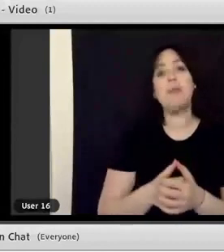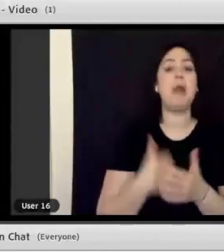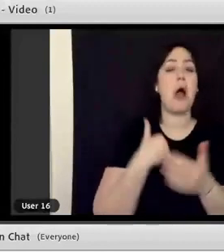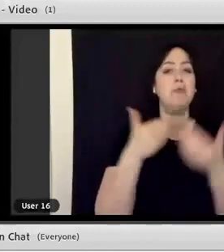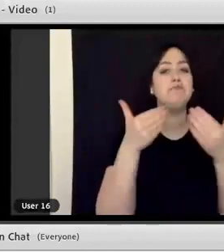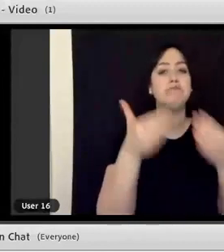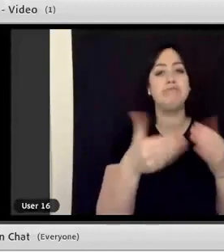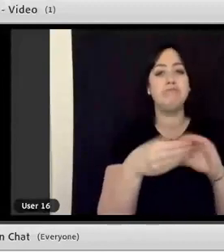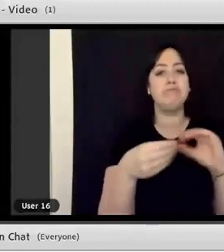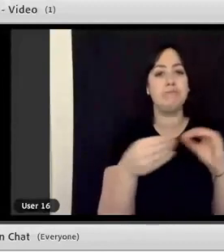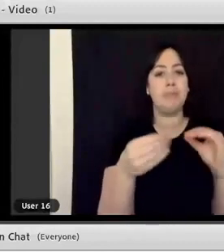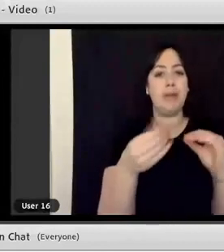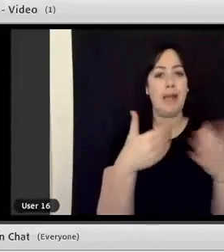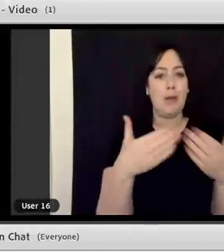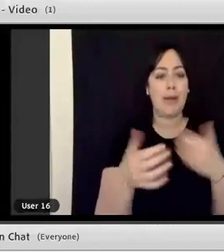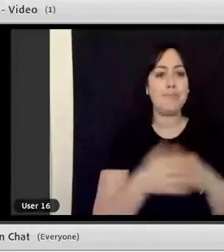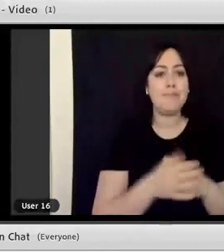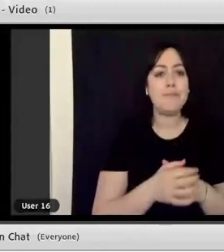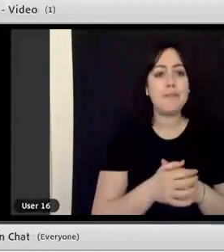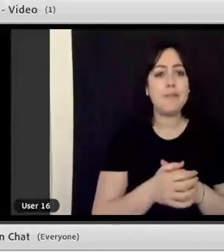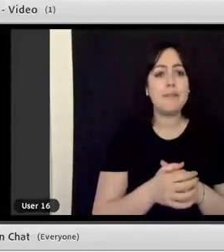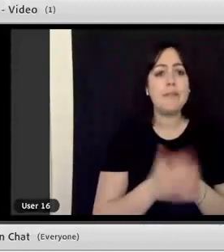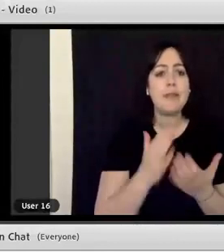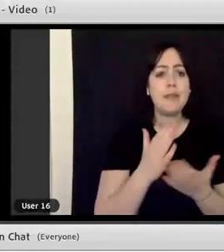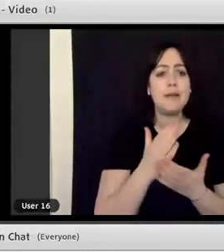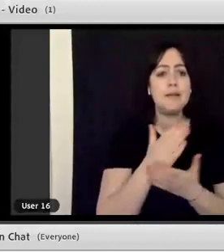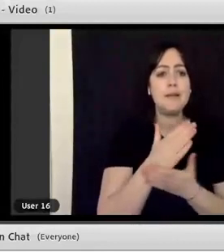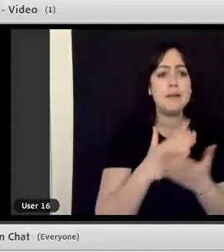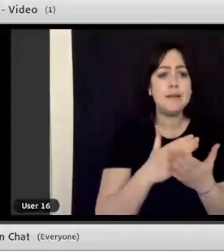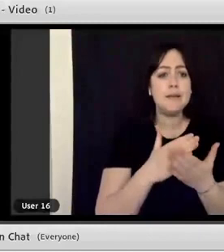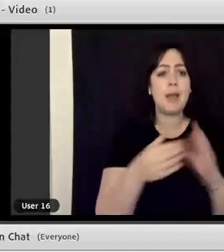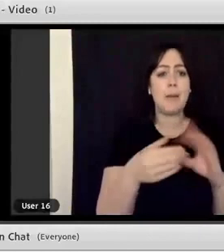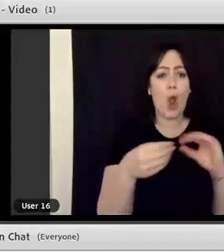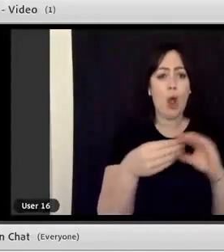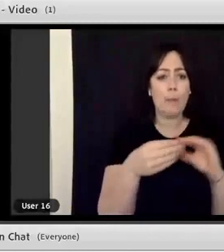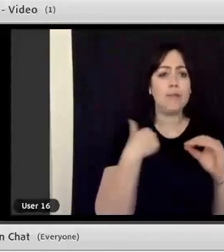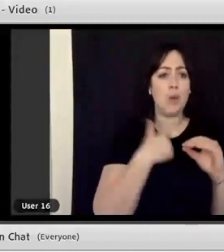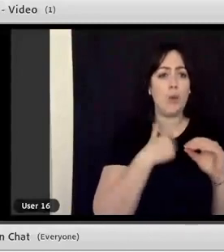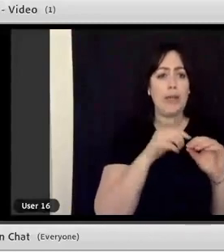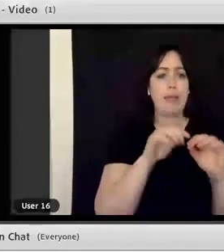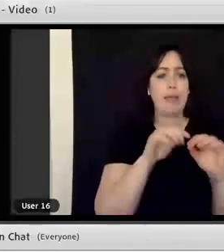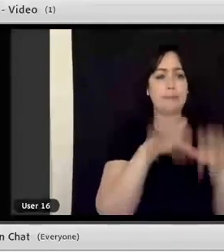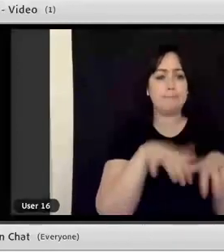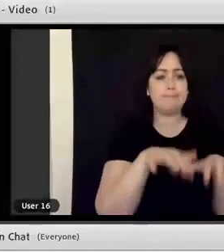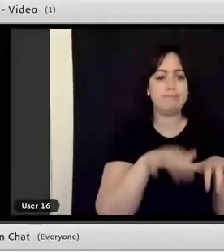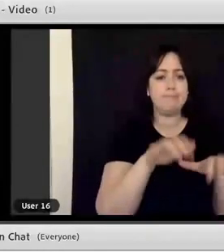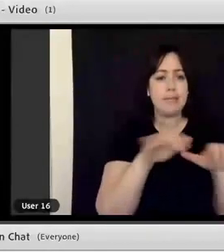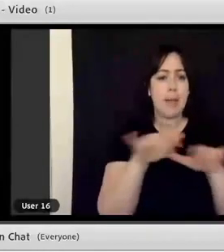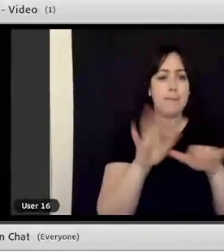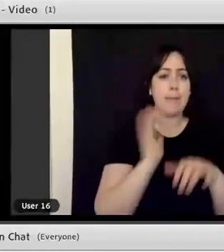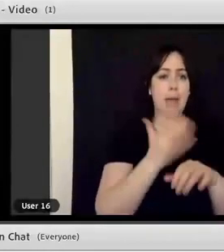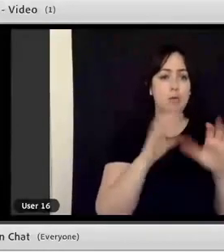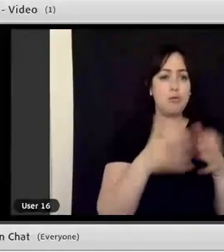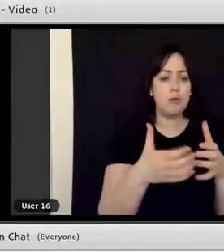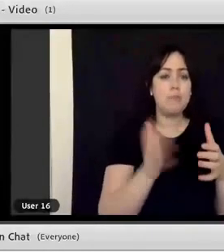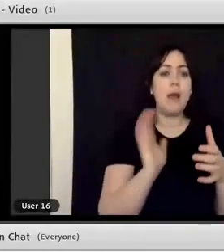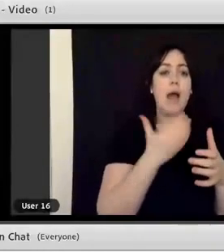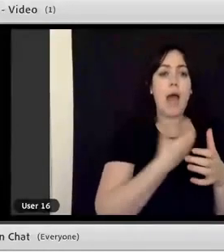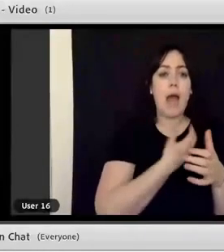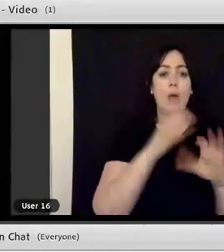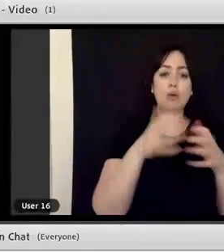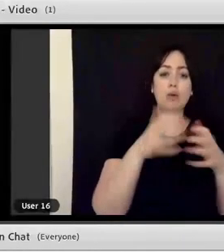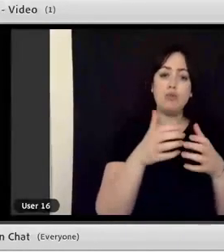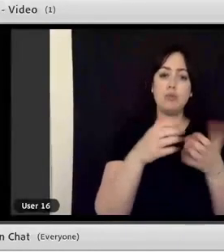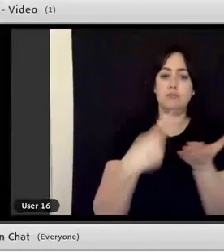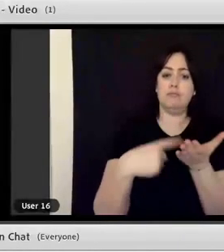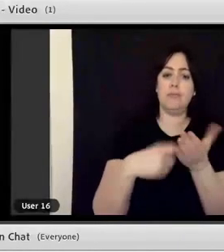anyway. There's a few comments that we typed in our group. Our group was looking at a situation of humanitarian